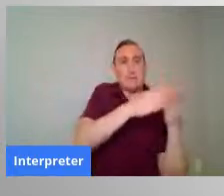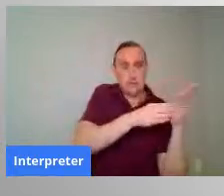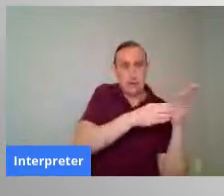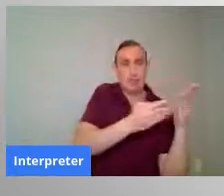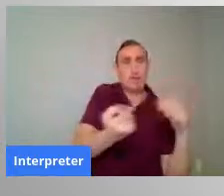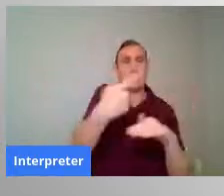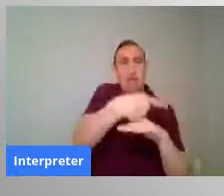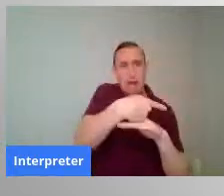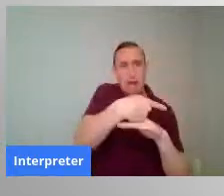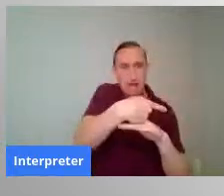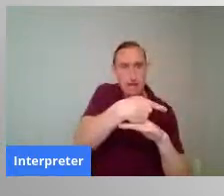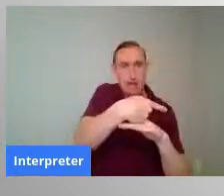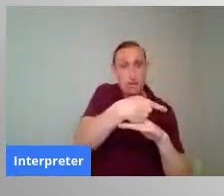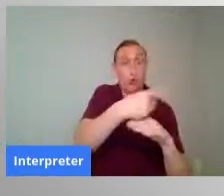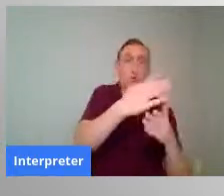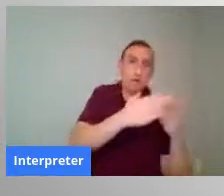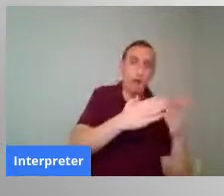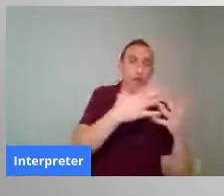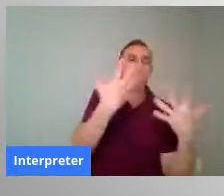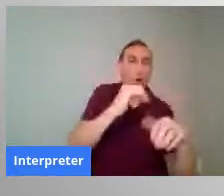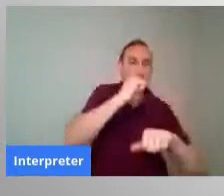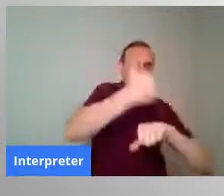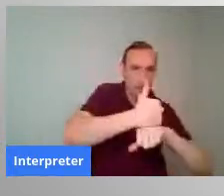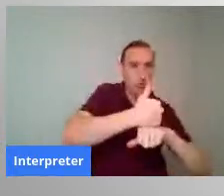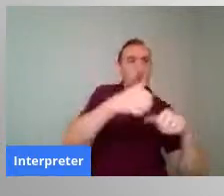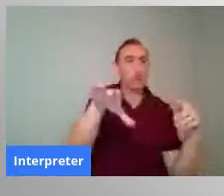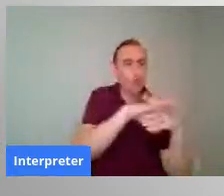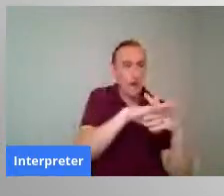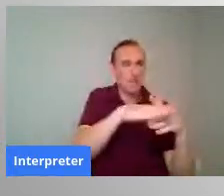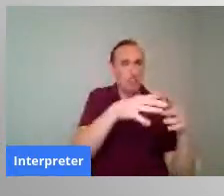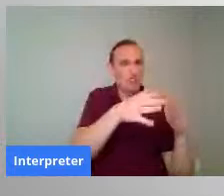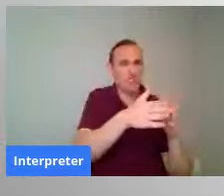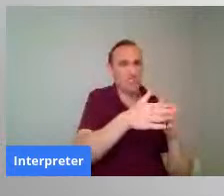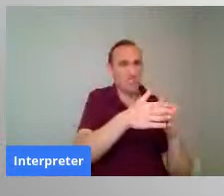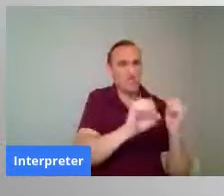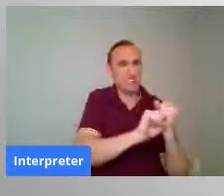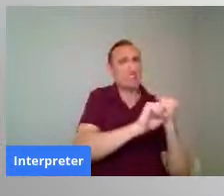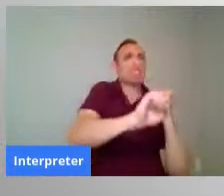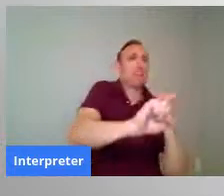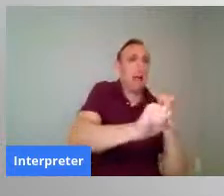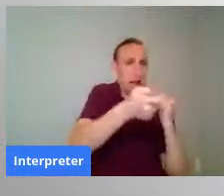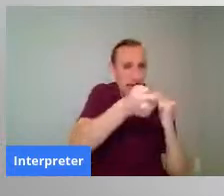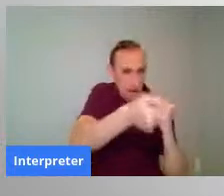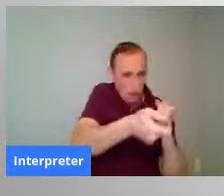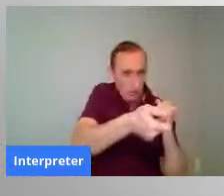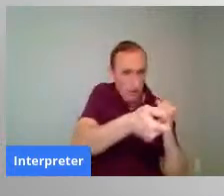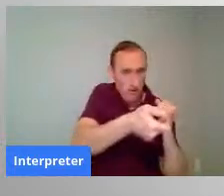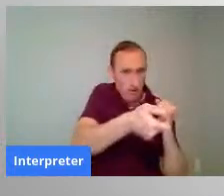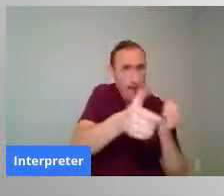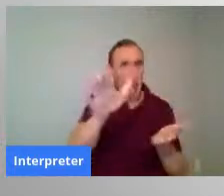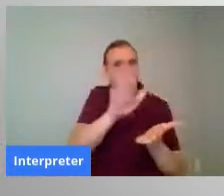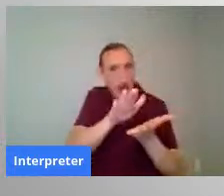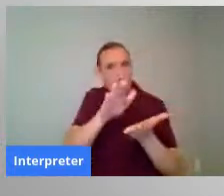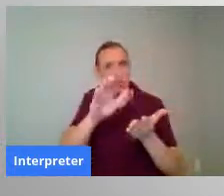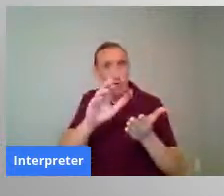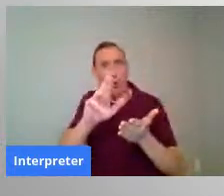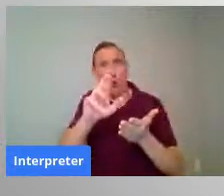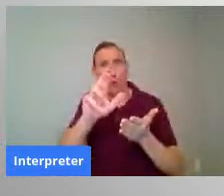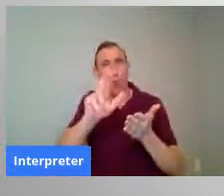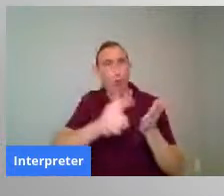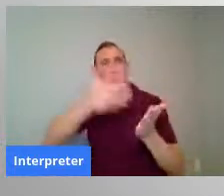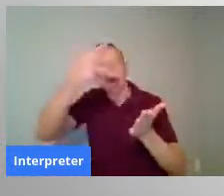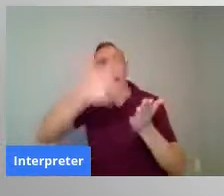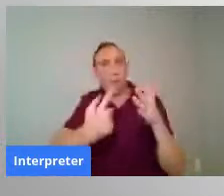in October or in September. So it was like, as we mentioned before, students were off kind of more